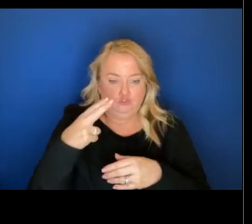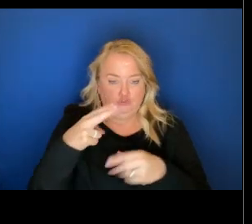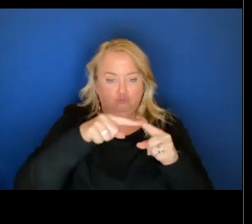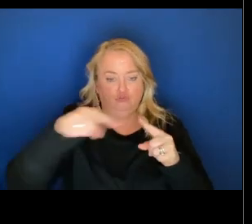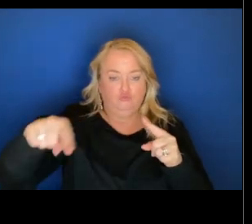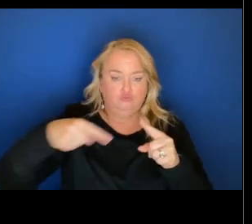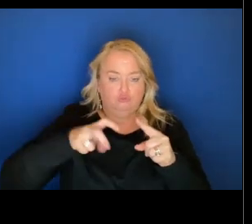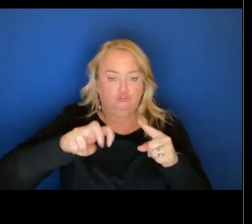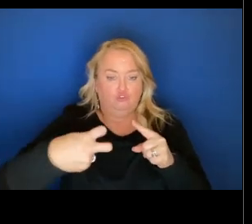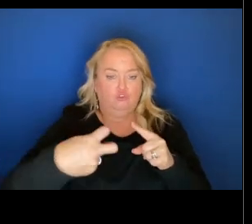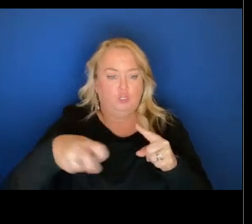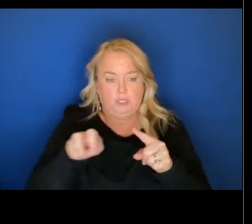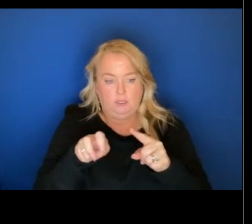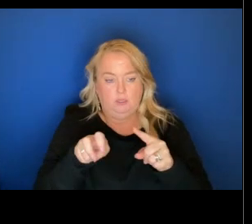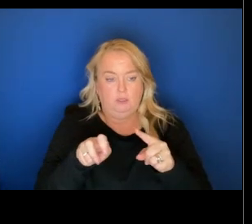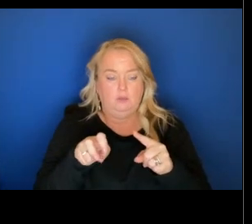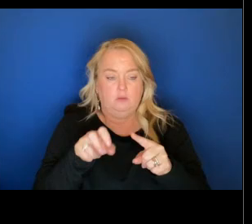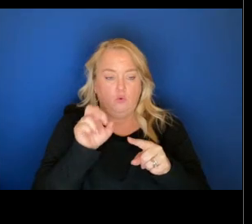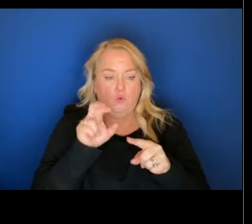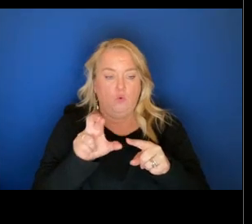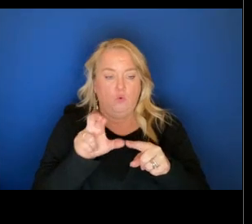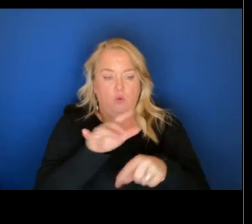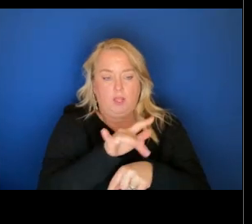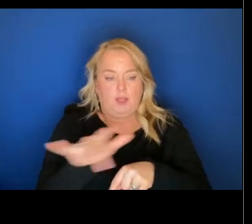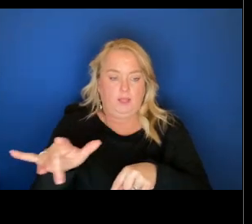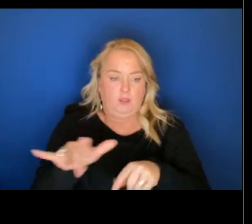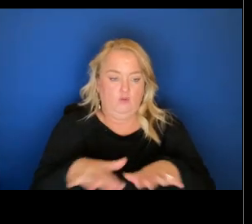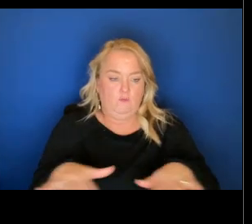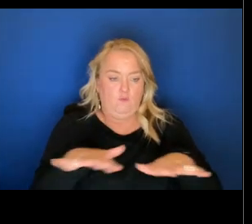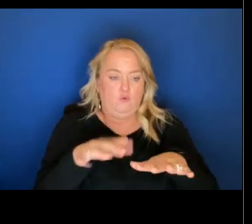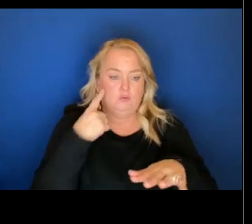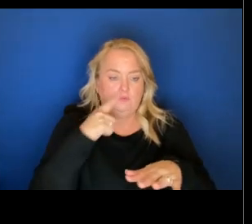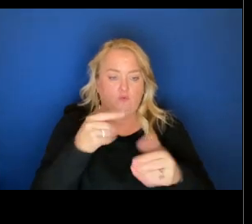turning circle or the clear floor space at the sink.